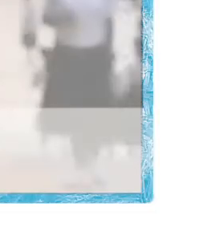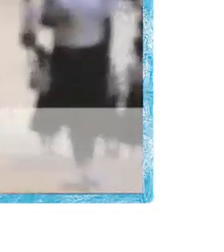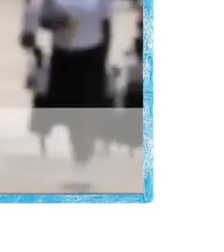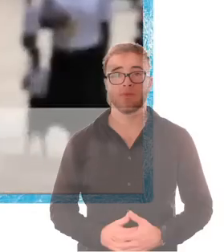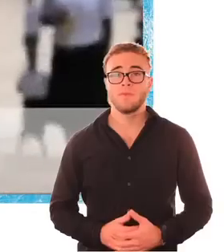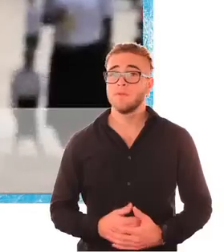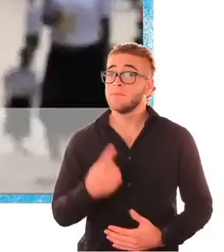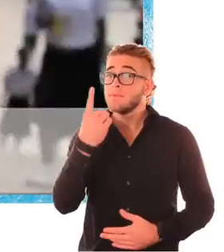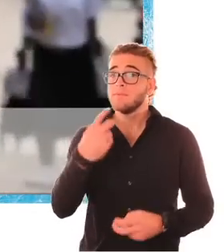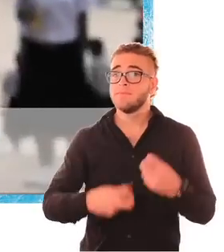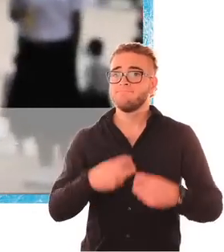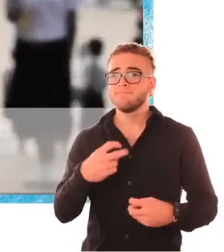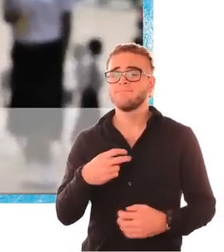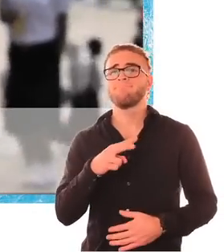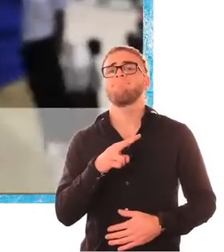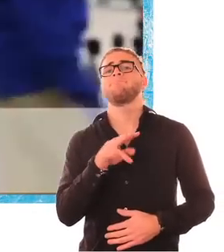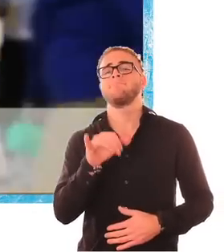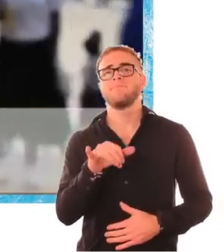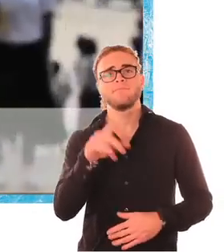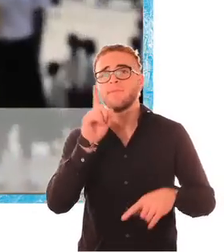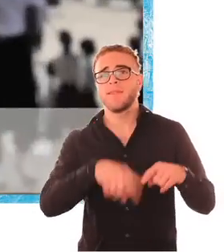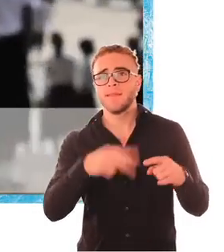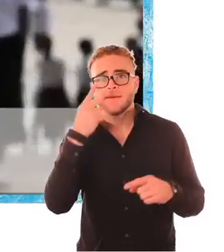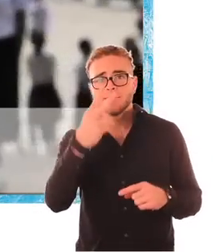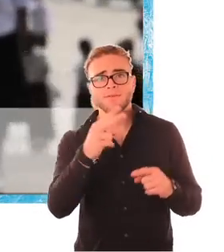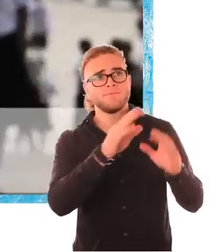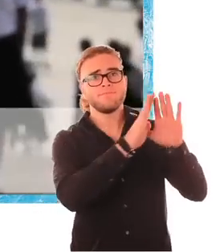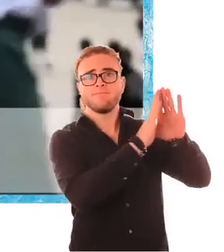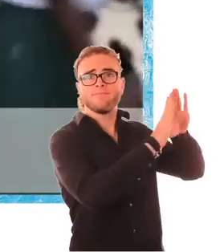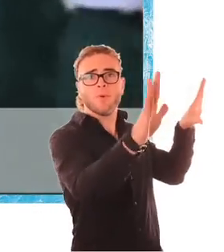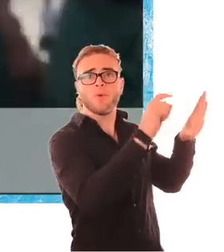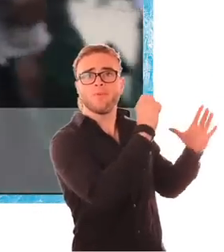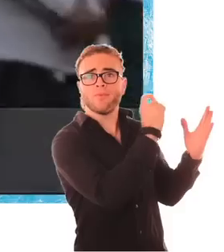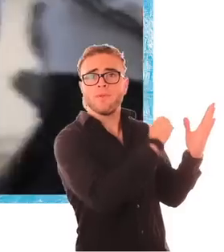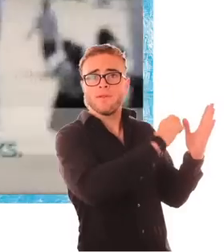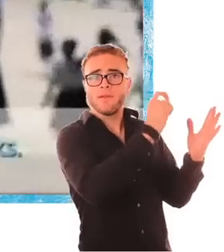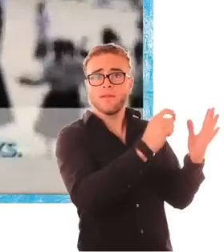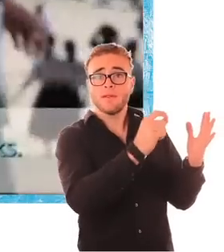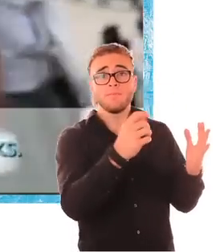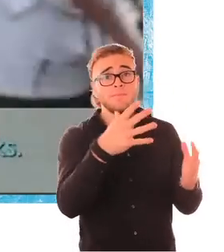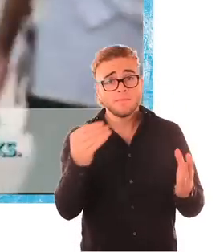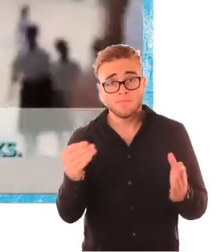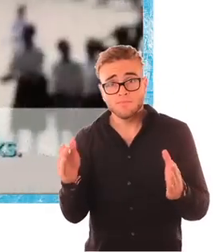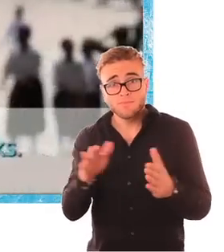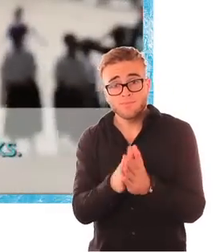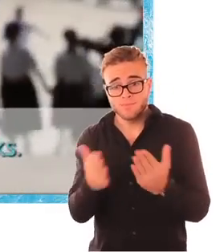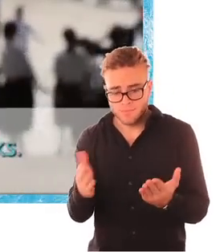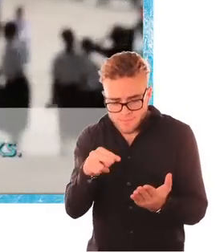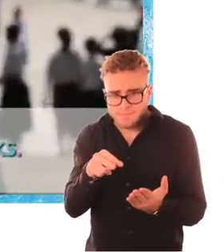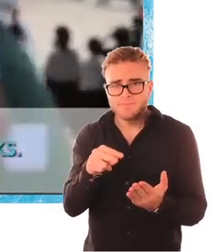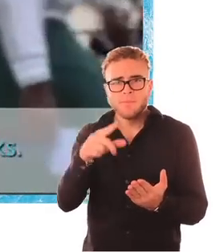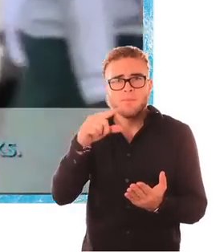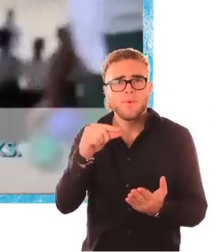albino. A problem we face is that we cannot see what is written on the blackboard, and we find